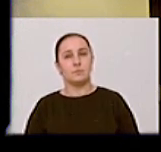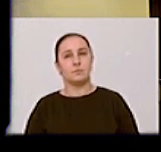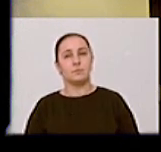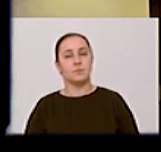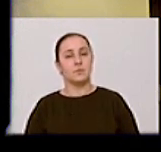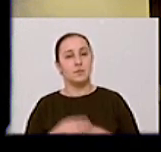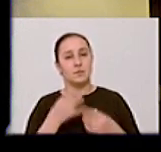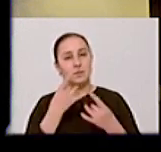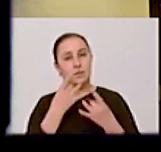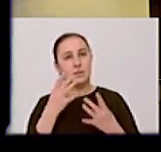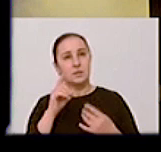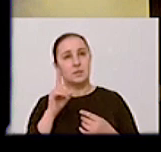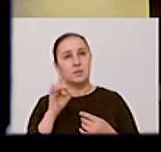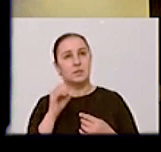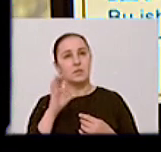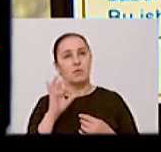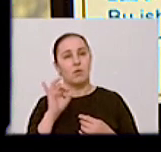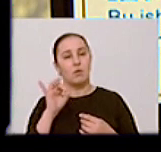Ziyoli.